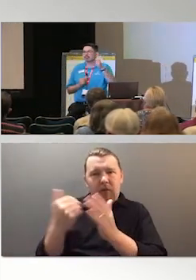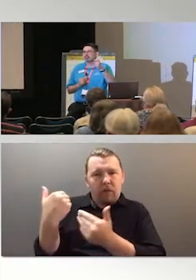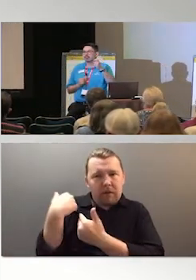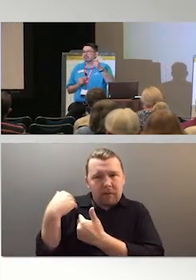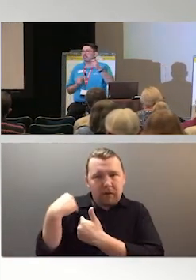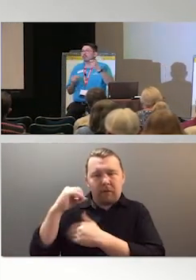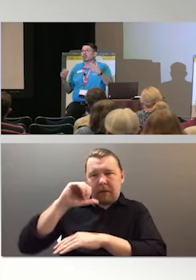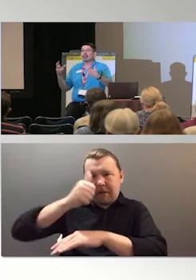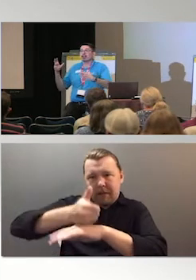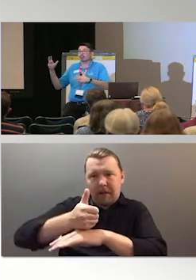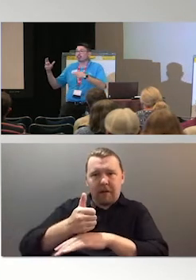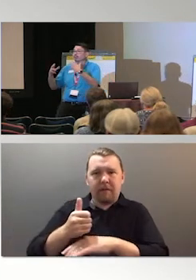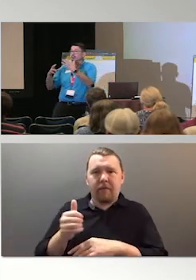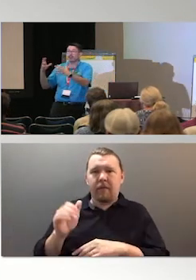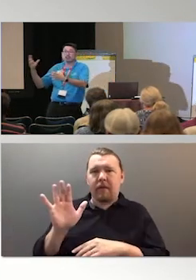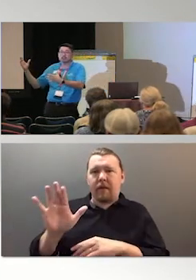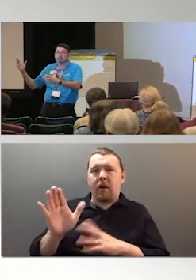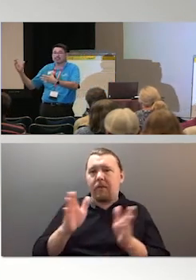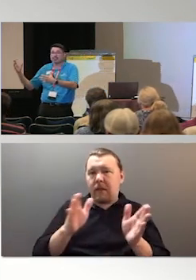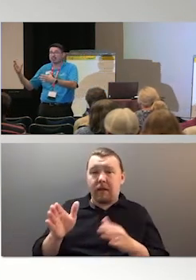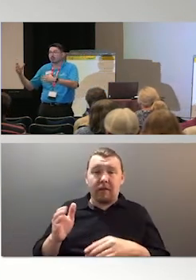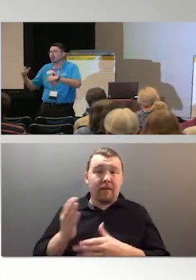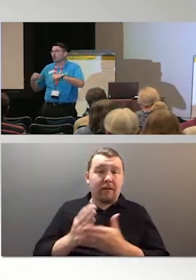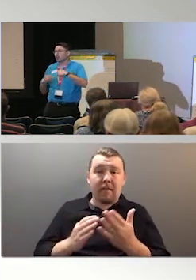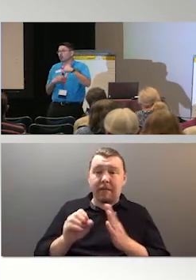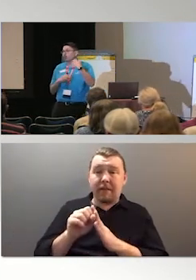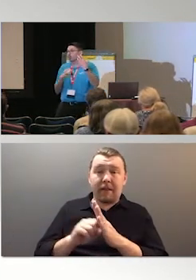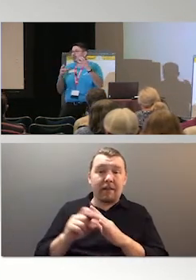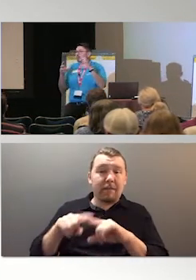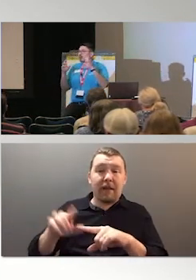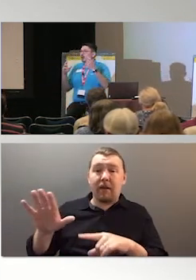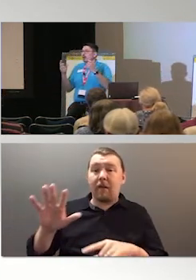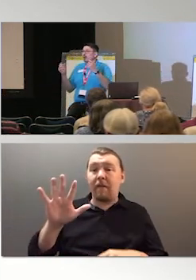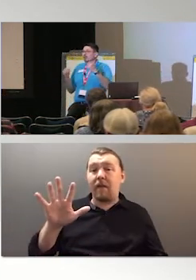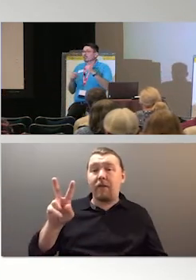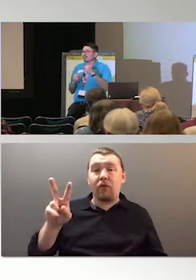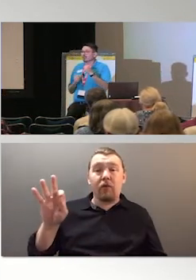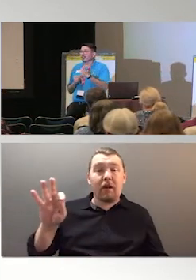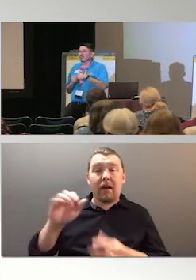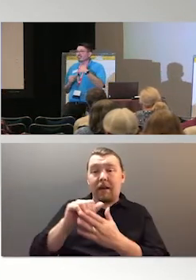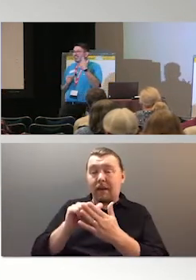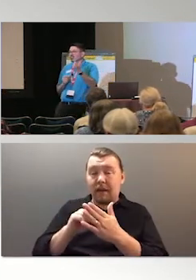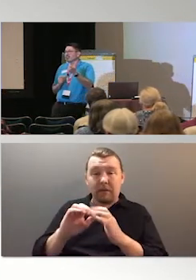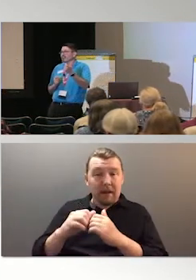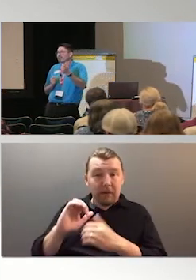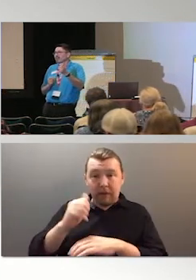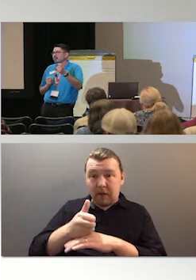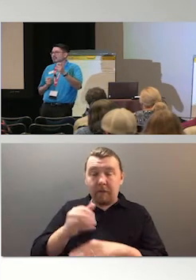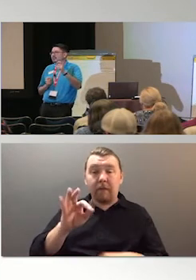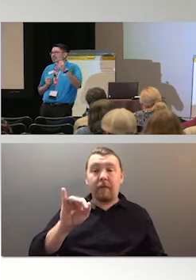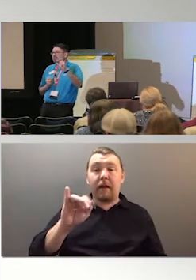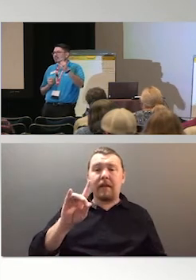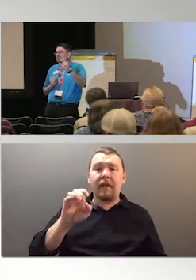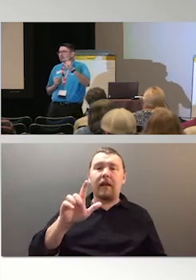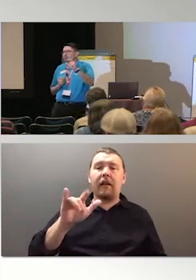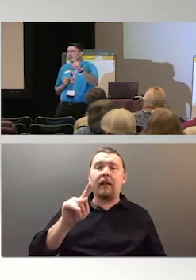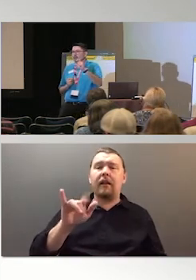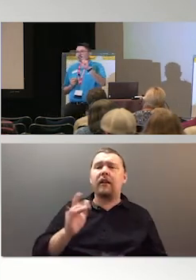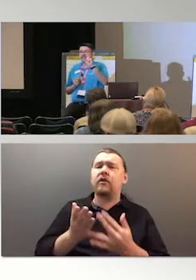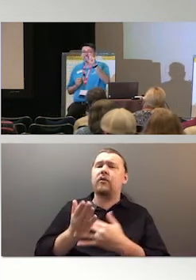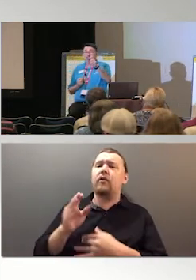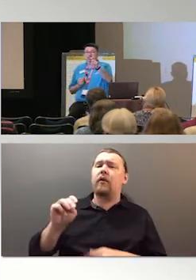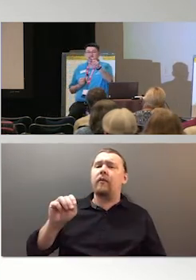some states, depending on how their 529s were set up or whatever, for example, I think Fidelity, if I'm not mistaken, is